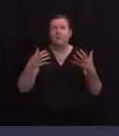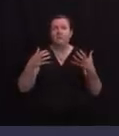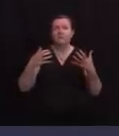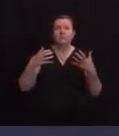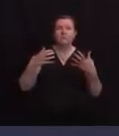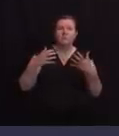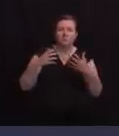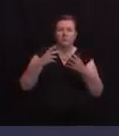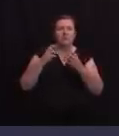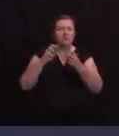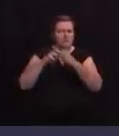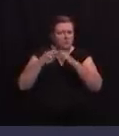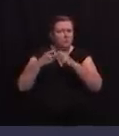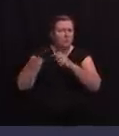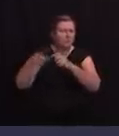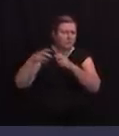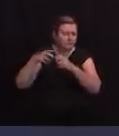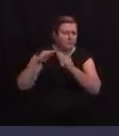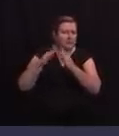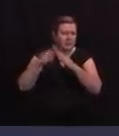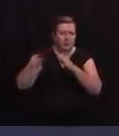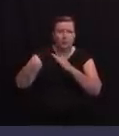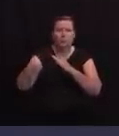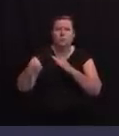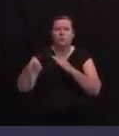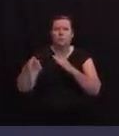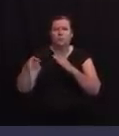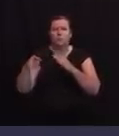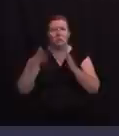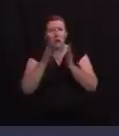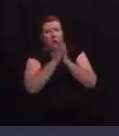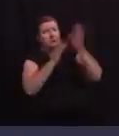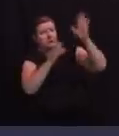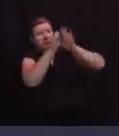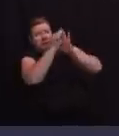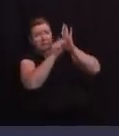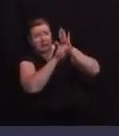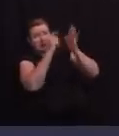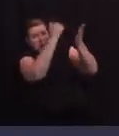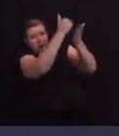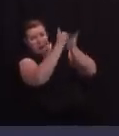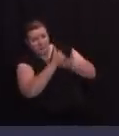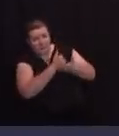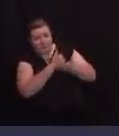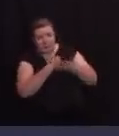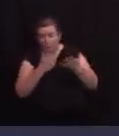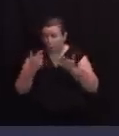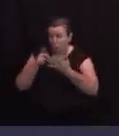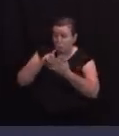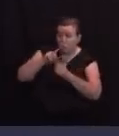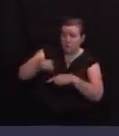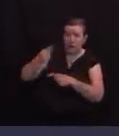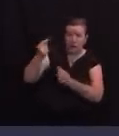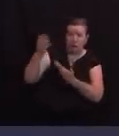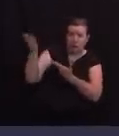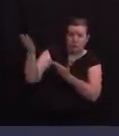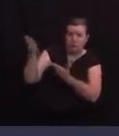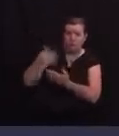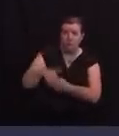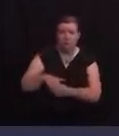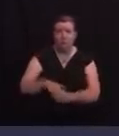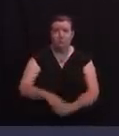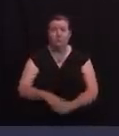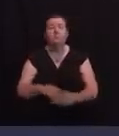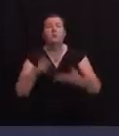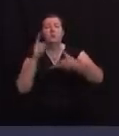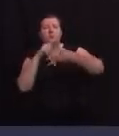Thank you. On the medical claim on the test where you got billed, I have to come back to you on that, Paramount. I assume that that's something we want to